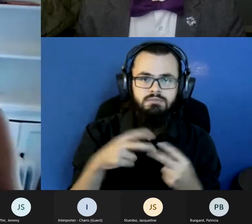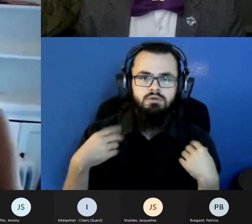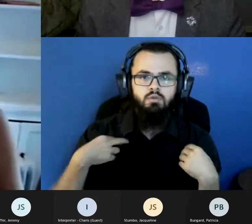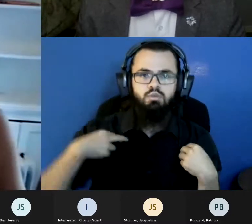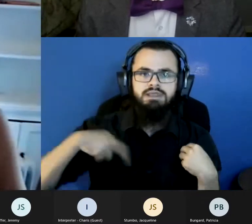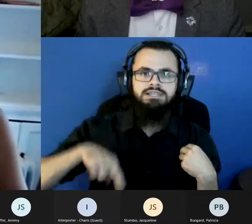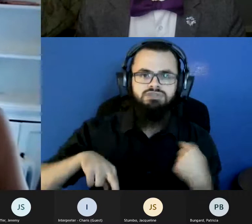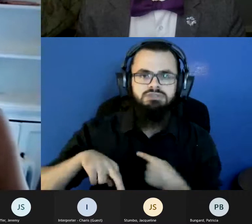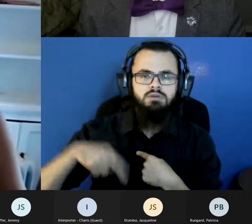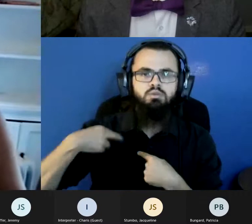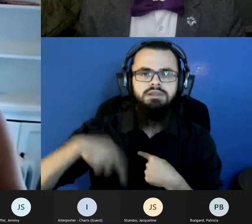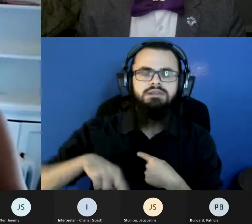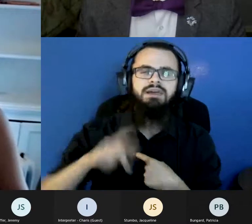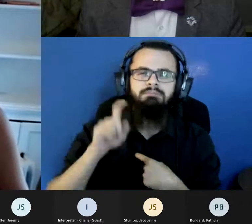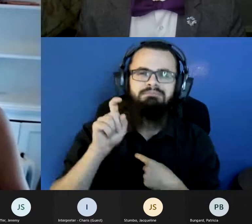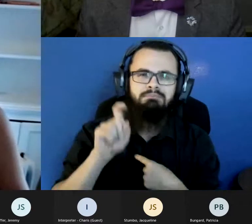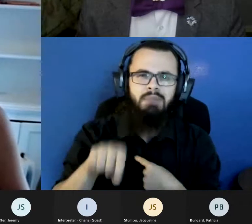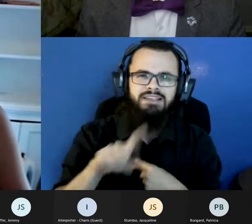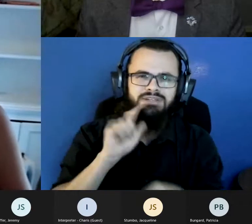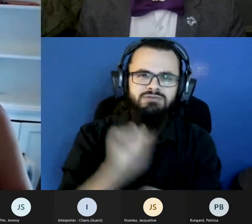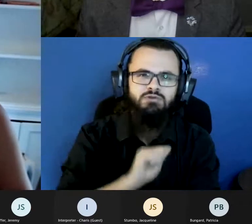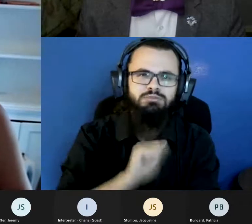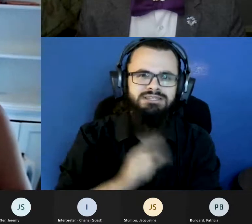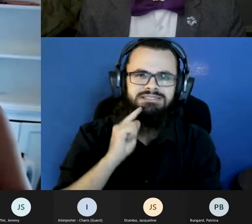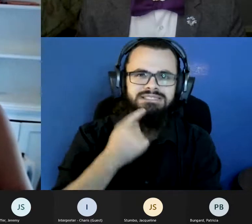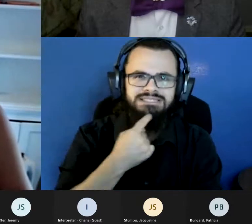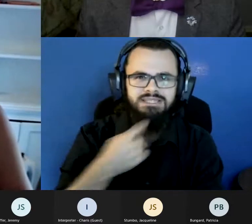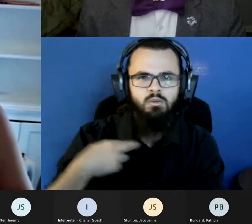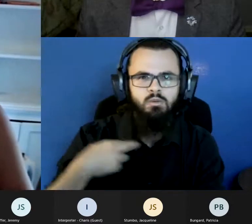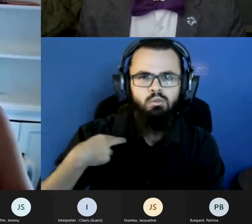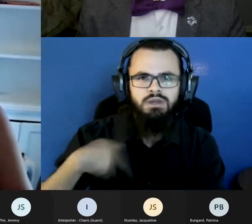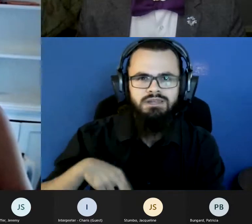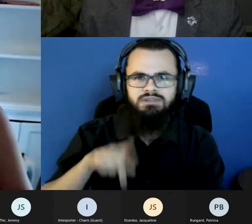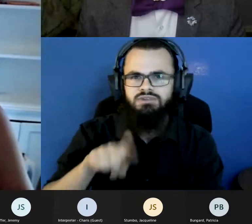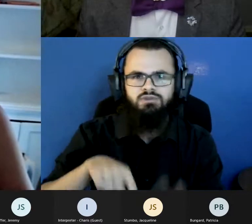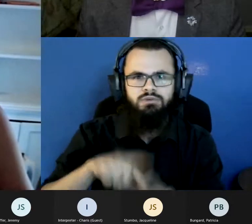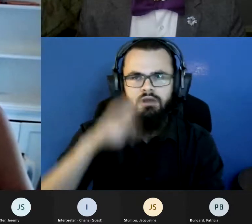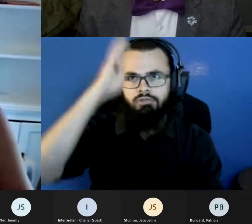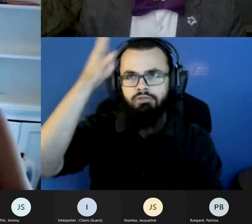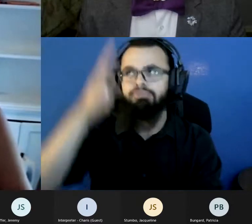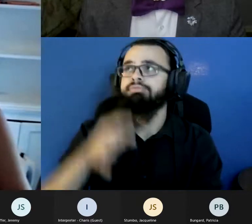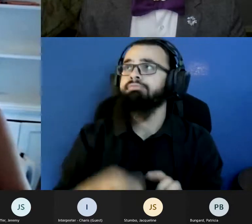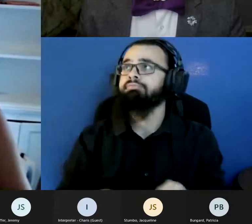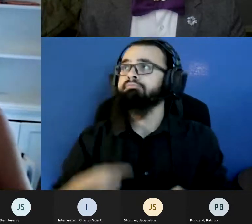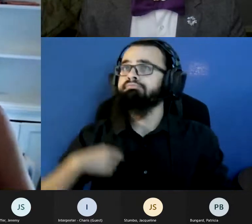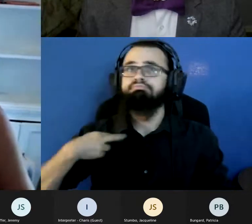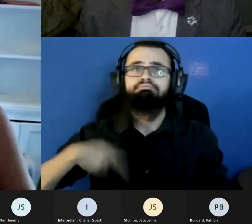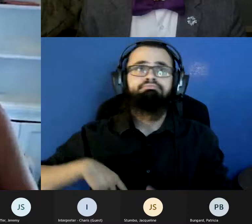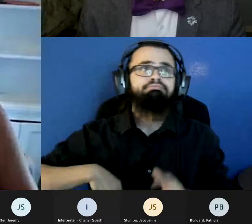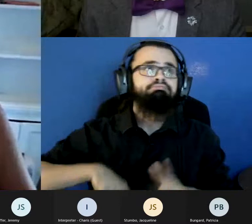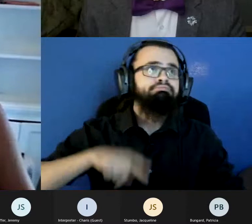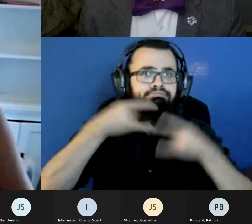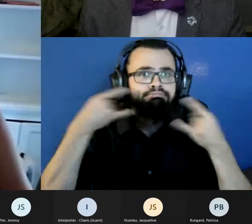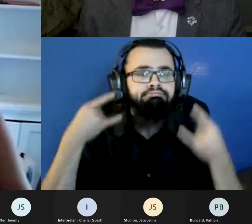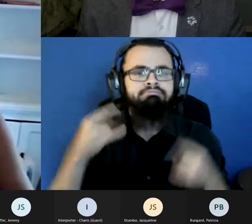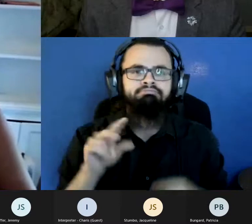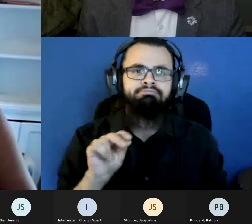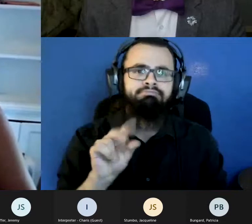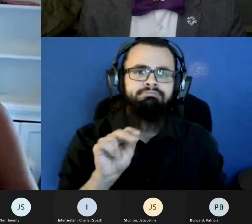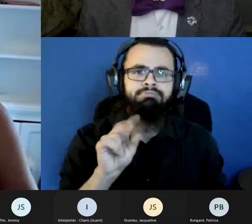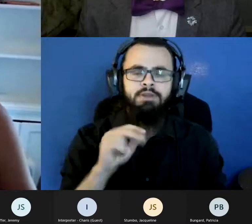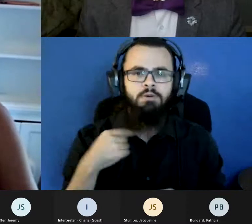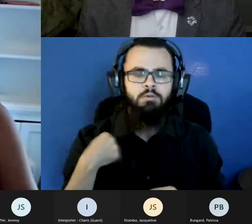religious belief, and they actually talk with legal to in equity, blanking on